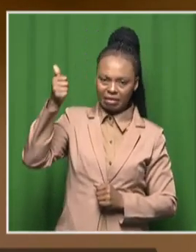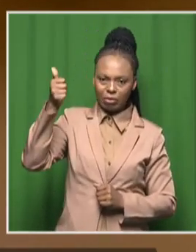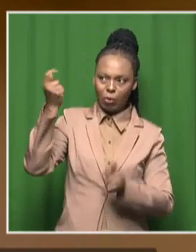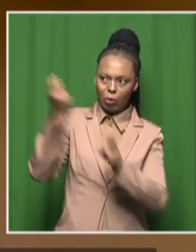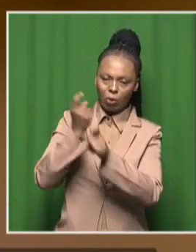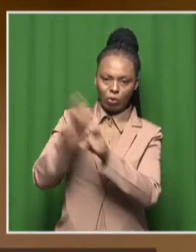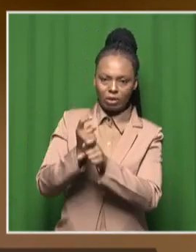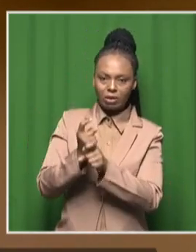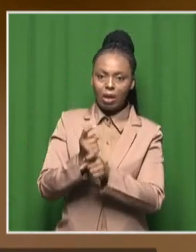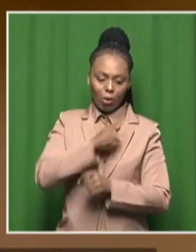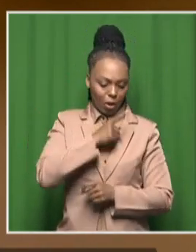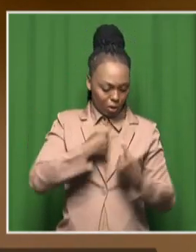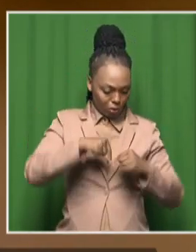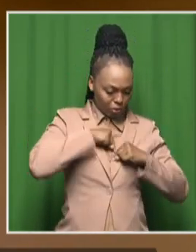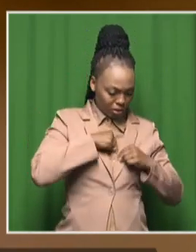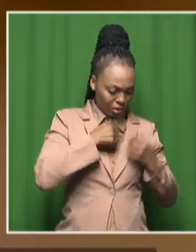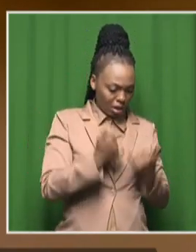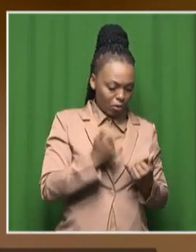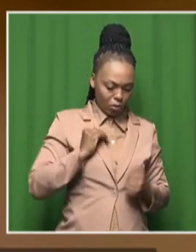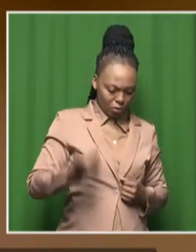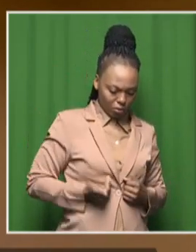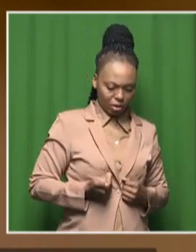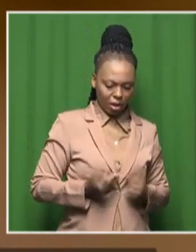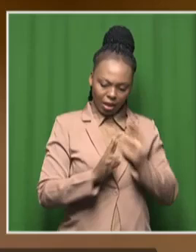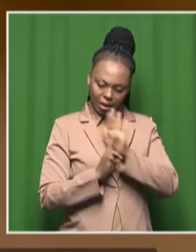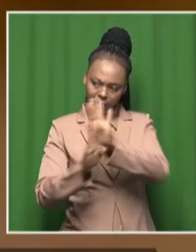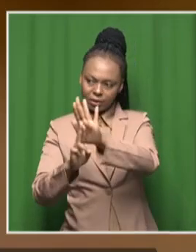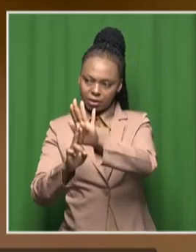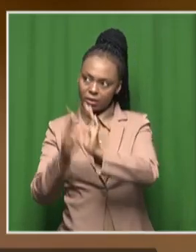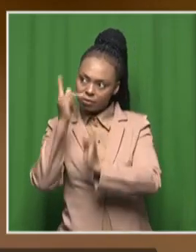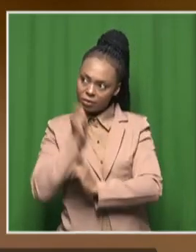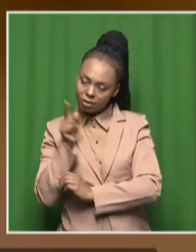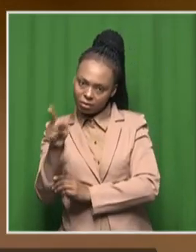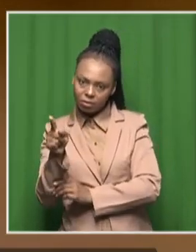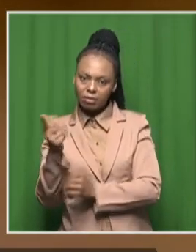feminine, and the feminine has much to offer